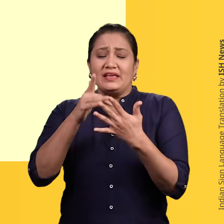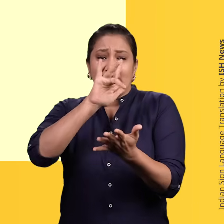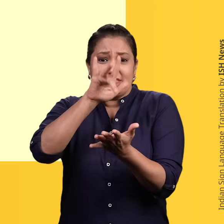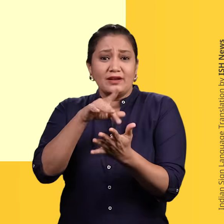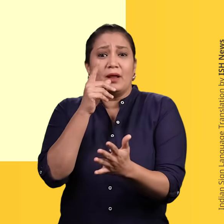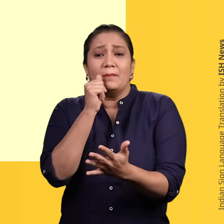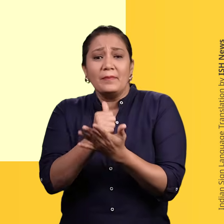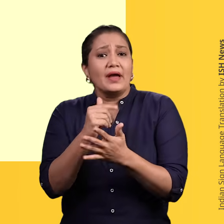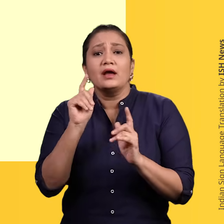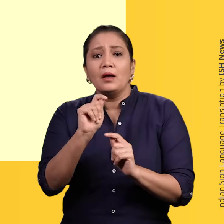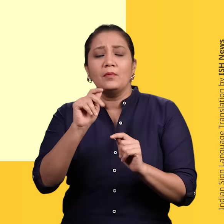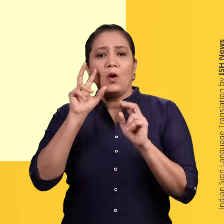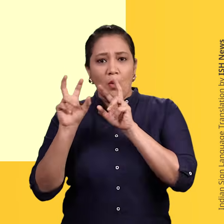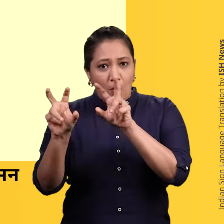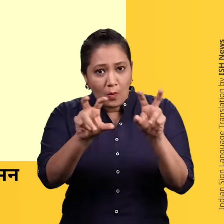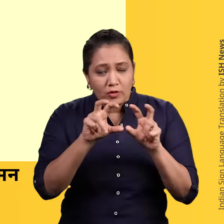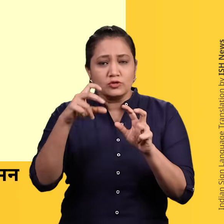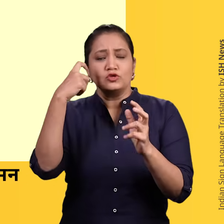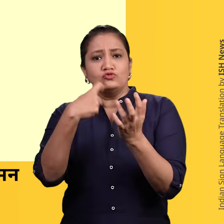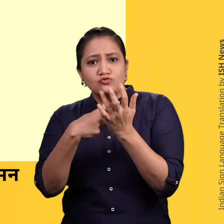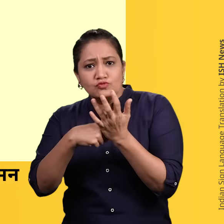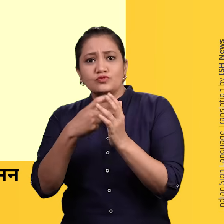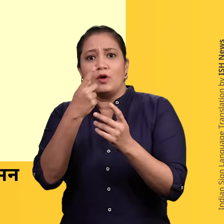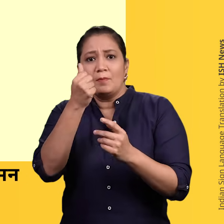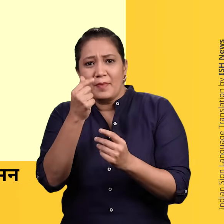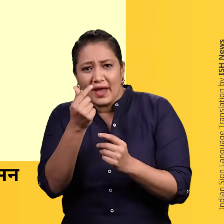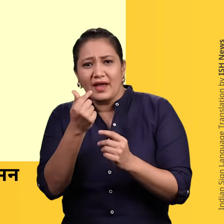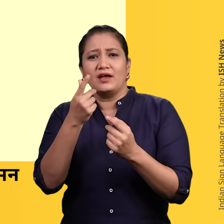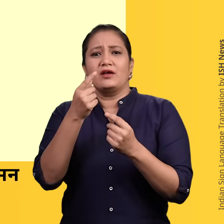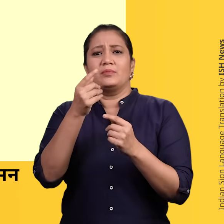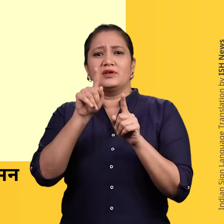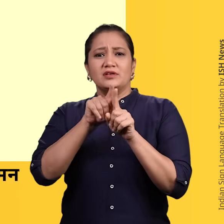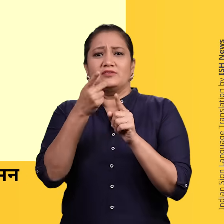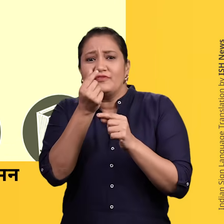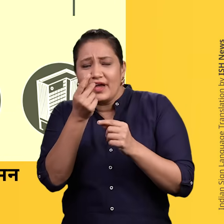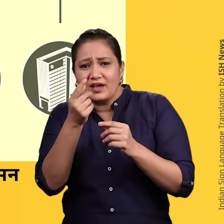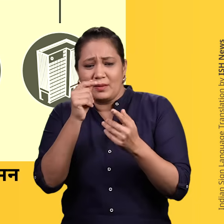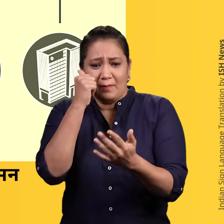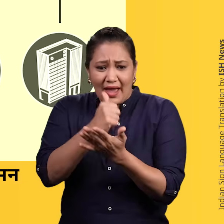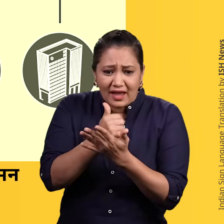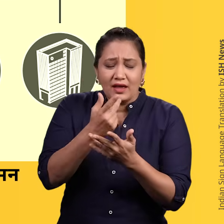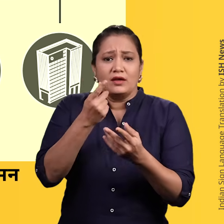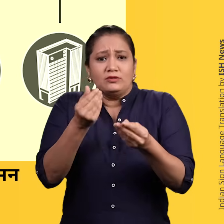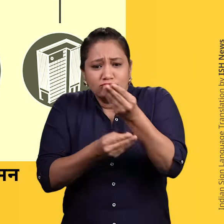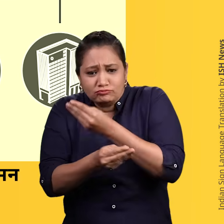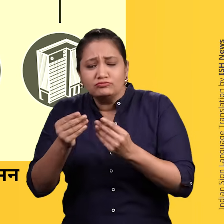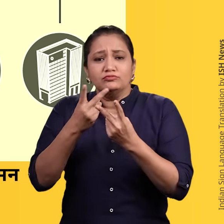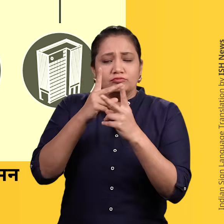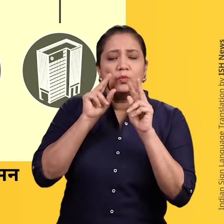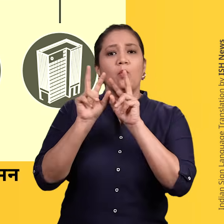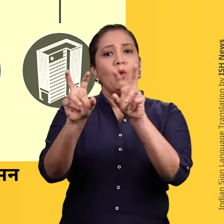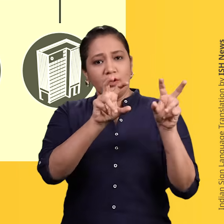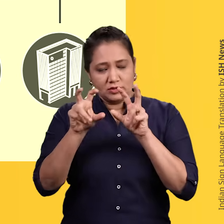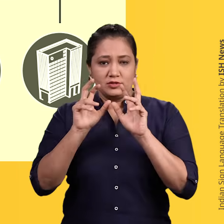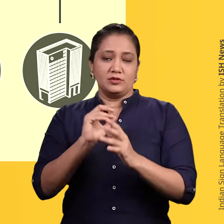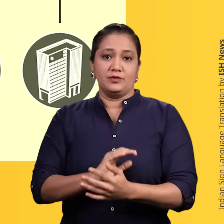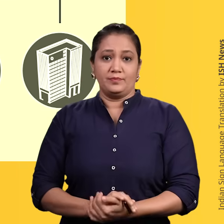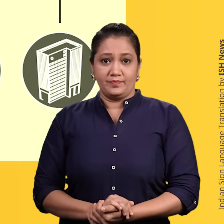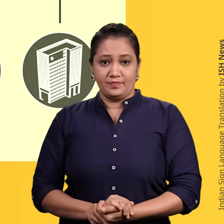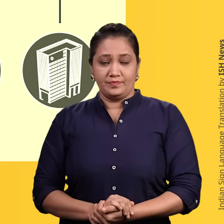of the central bank of a country is to supervise and regulate the banking and financial institutions of the